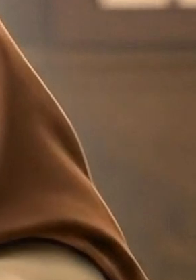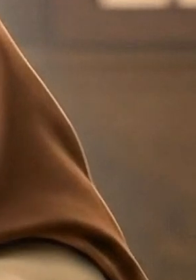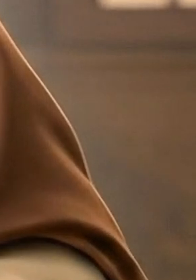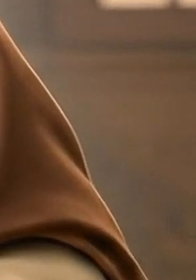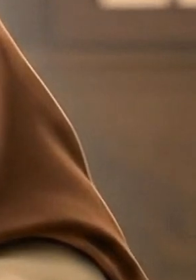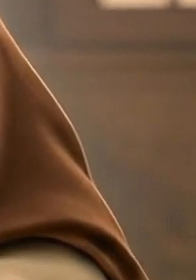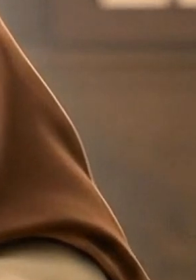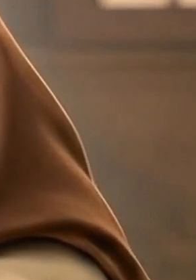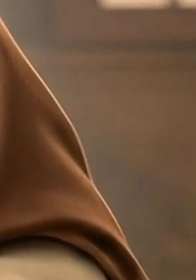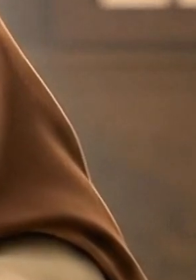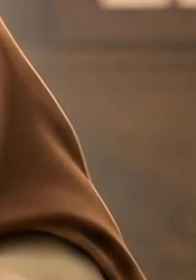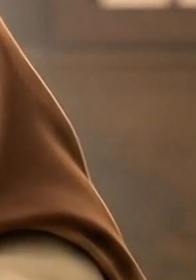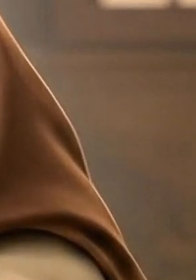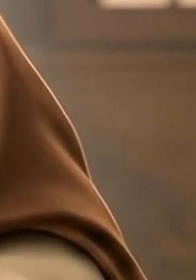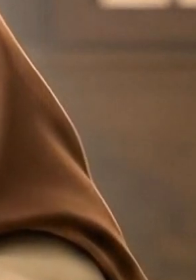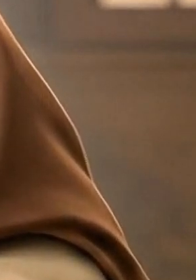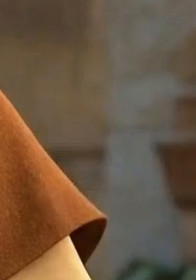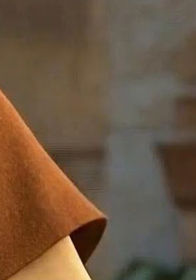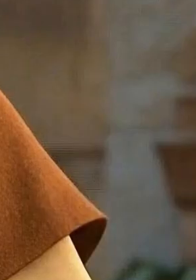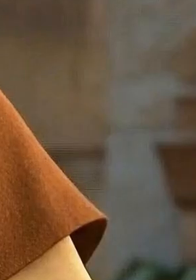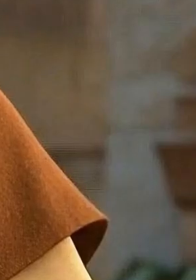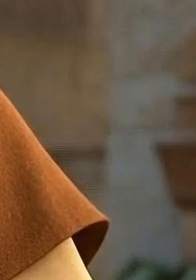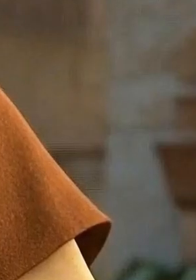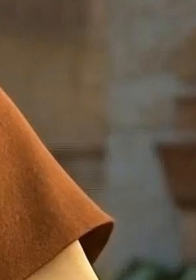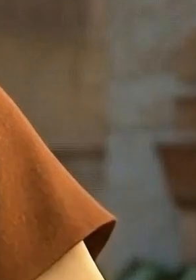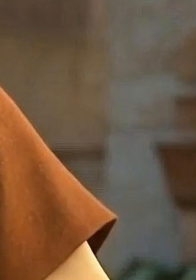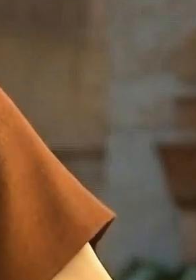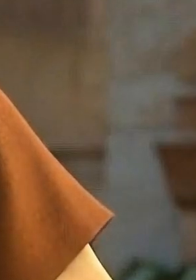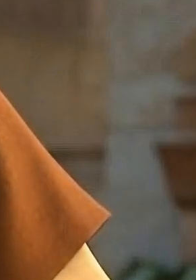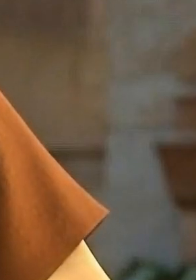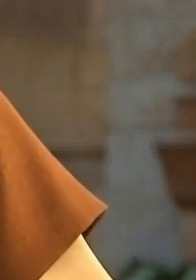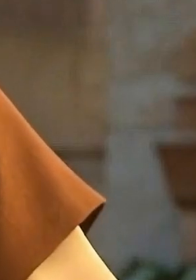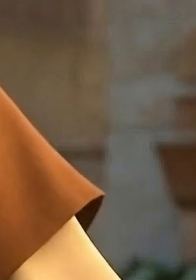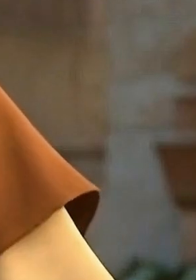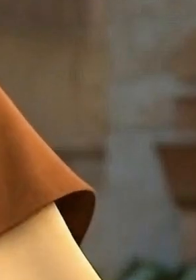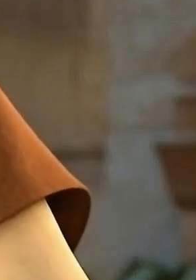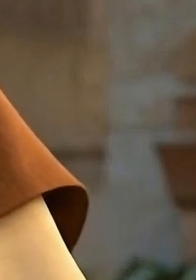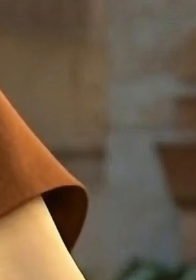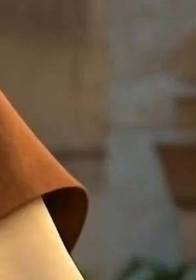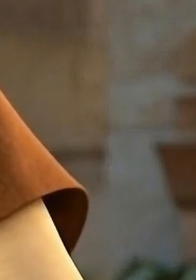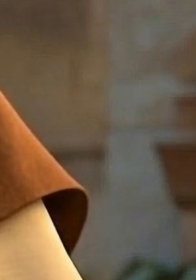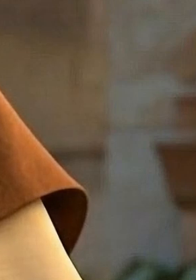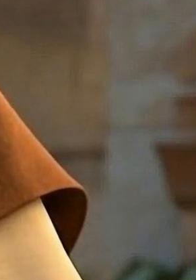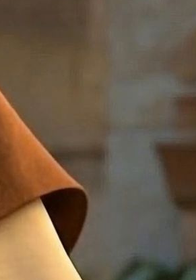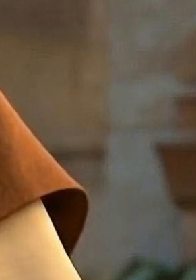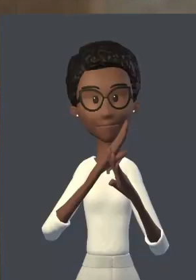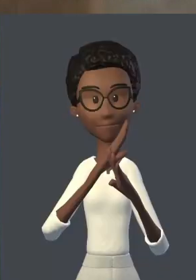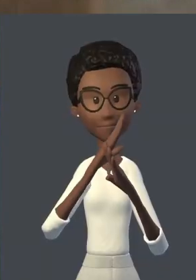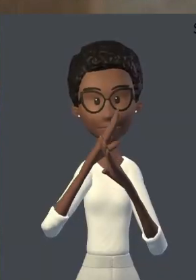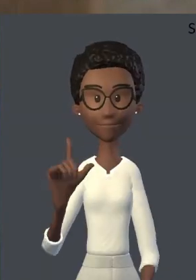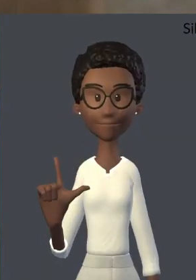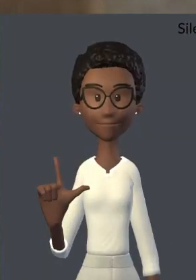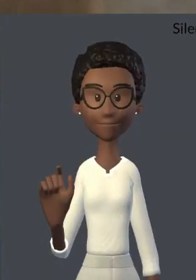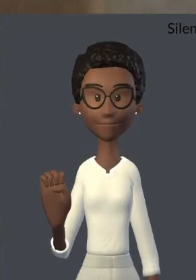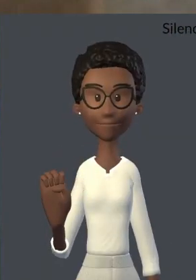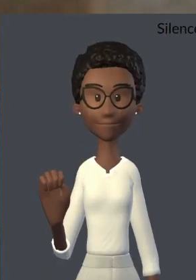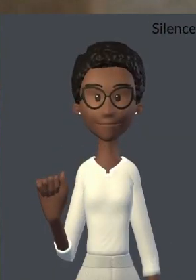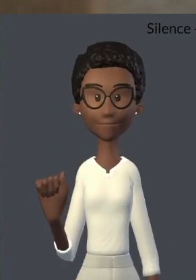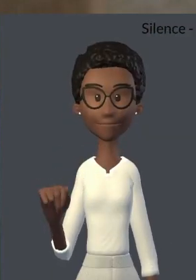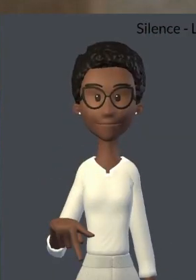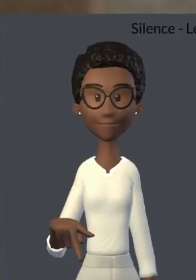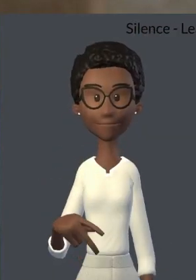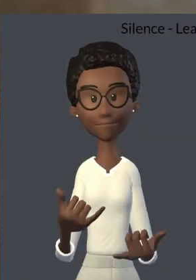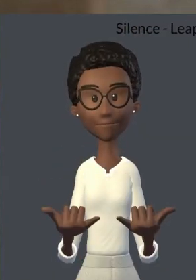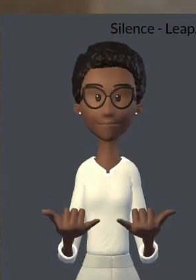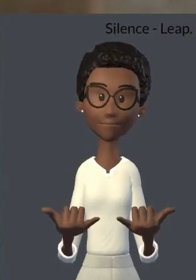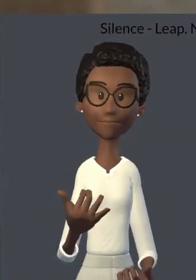voice returned. Tears flowed, praise erupted, prophecy fulfilled. The silence before